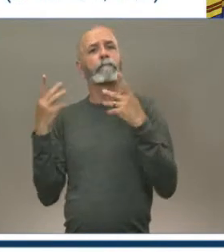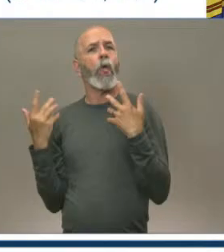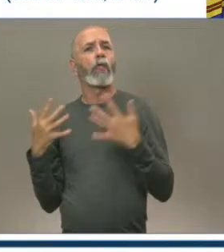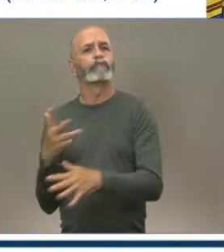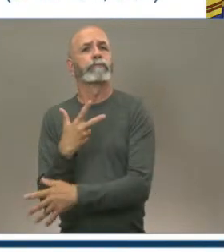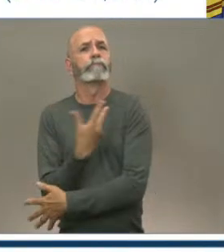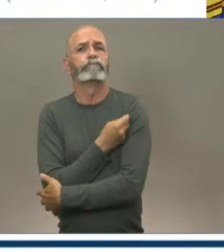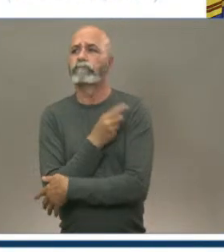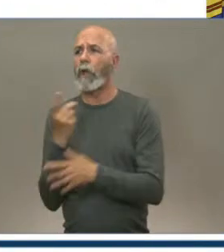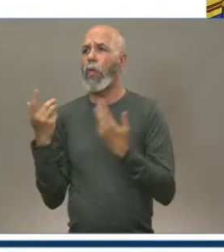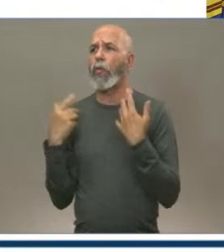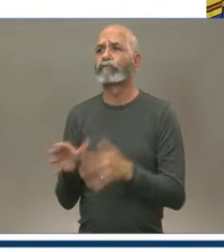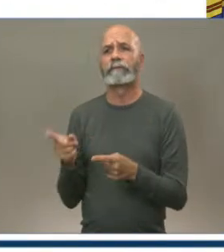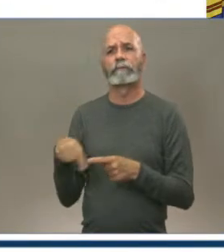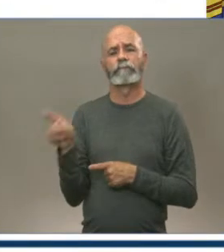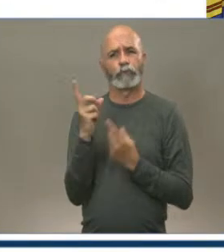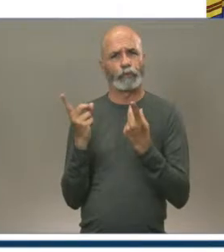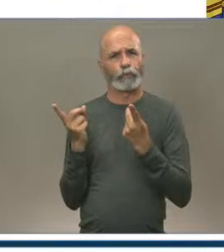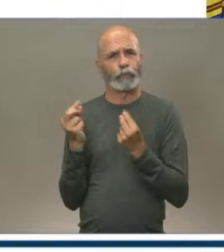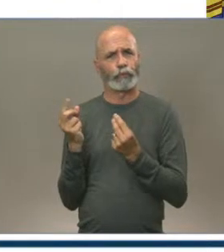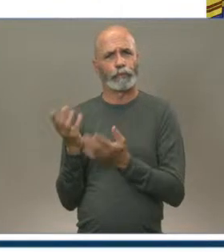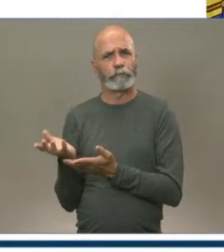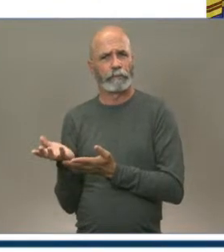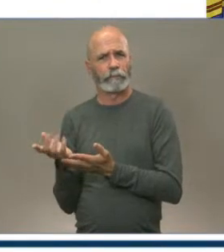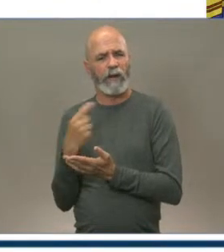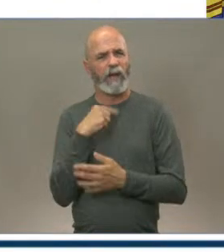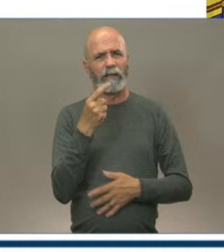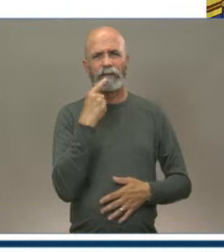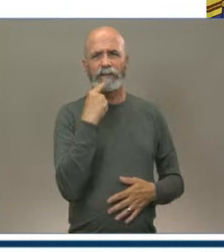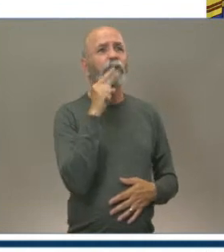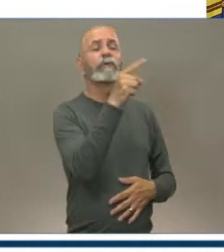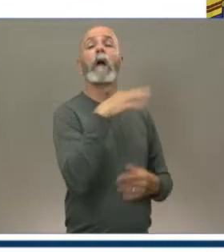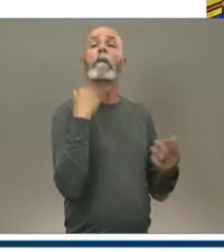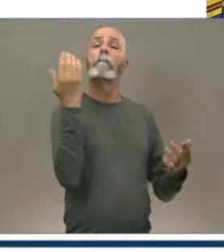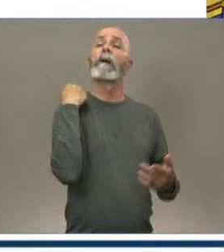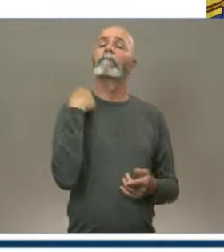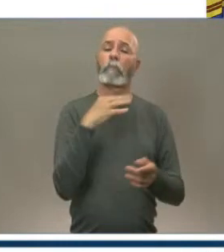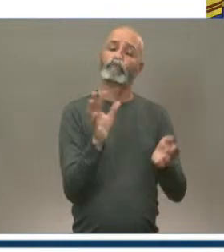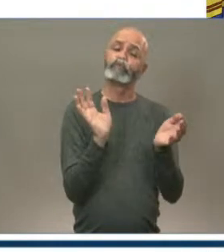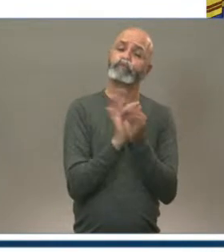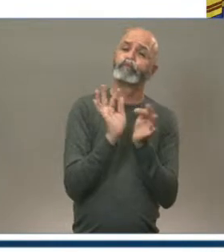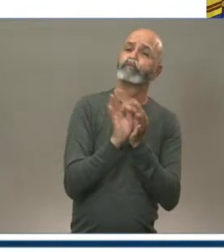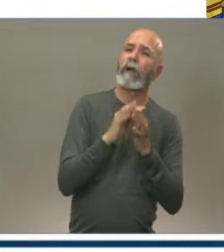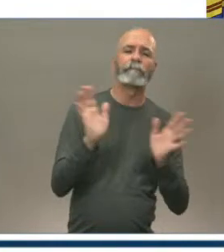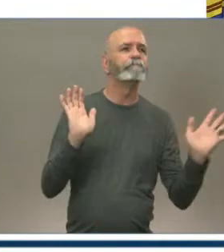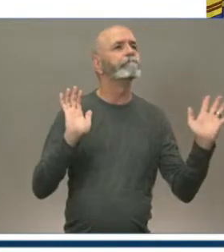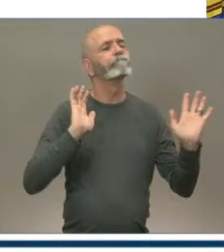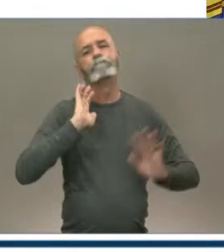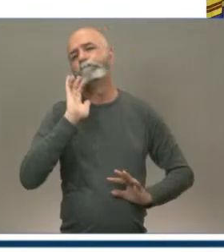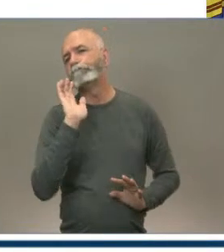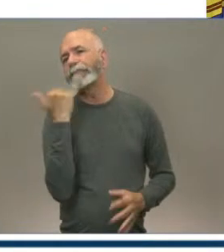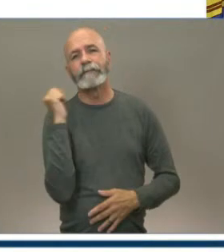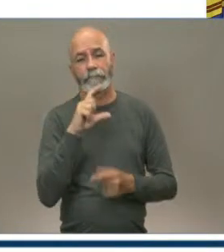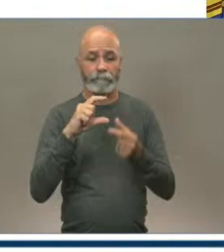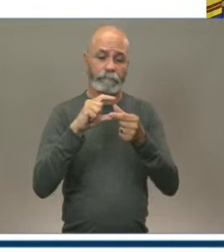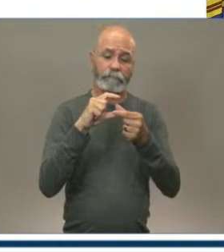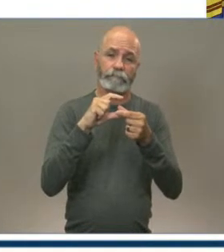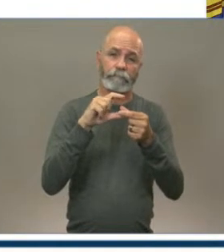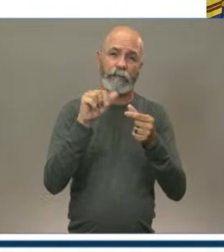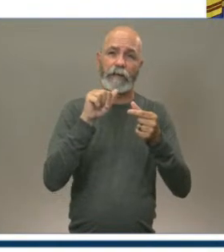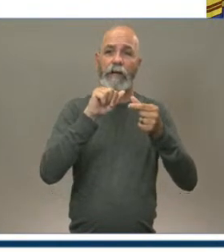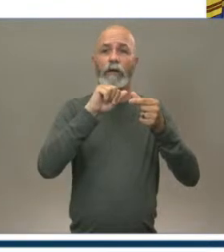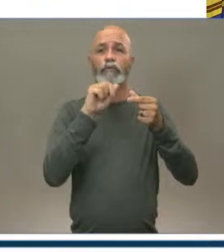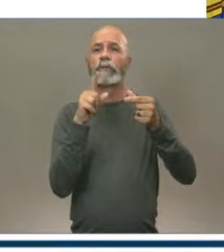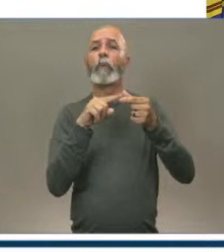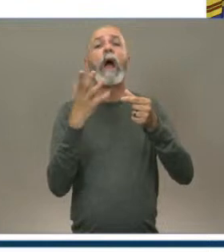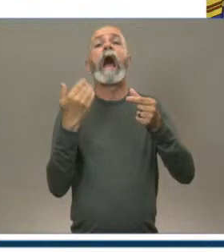past have heard you and other health officials say that the best vaccine is the one that's available to them